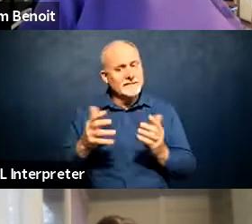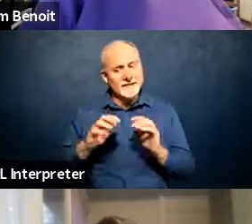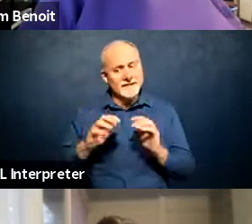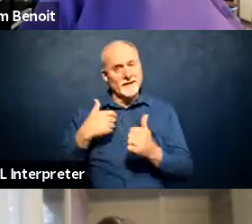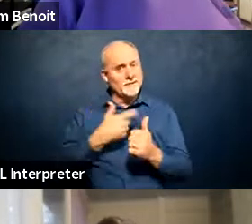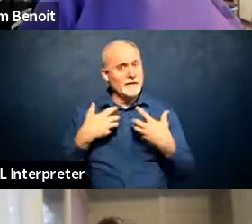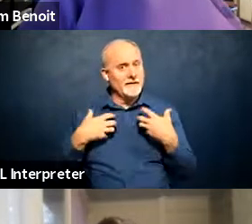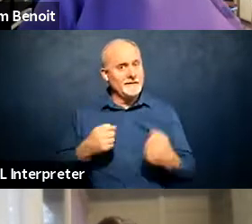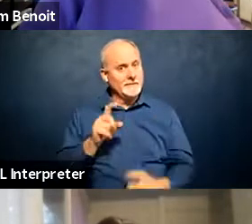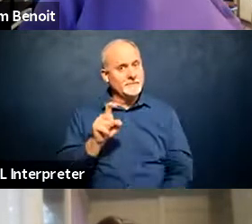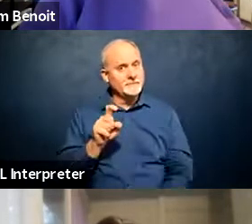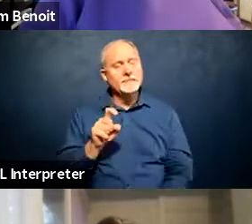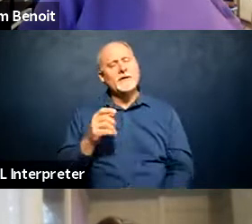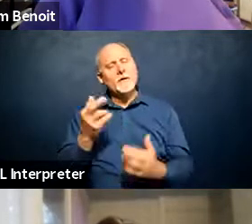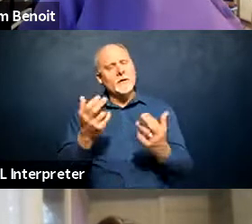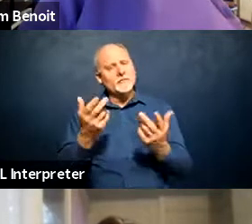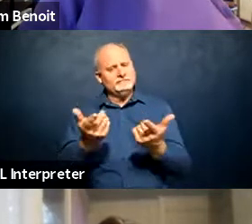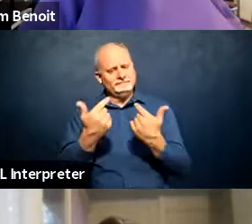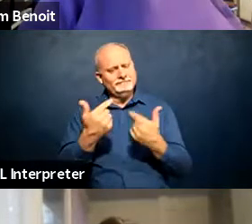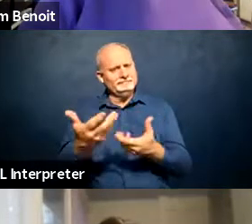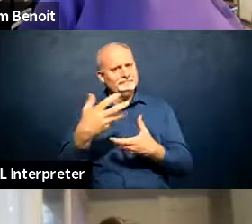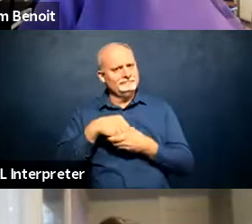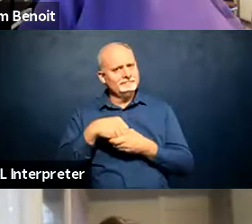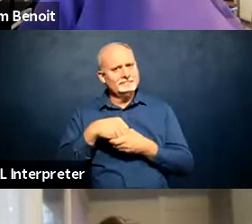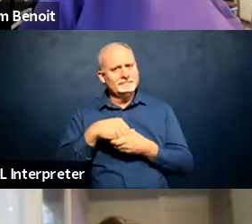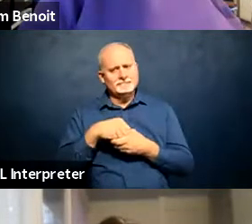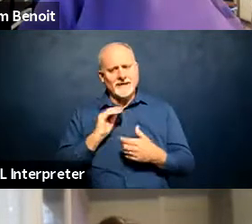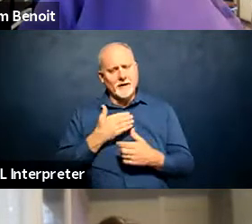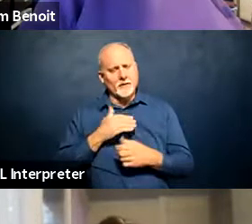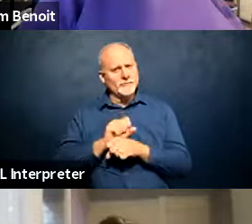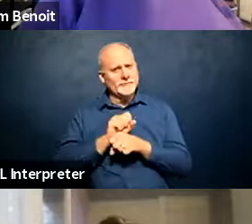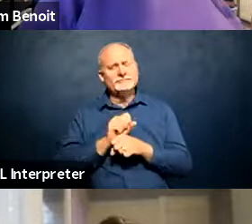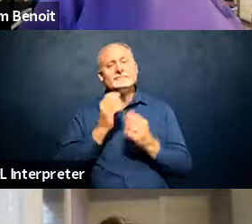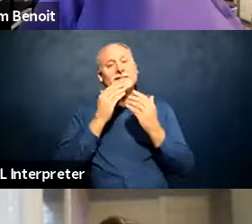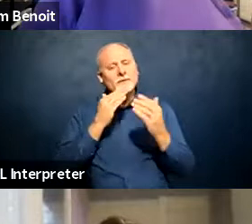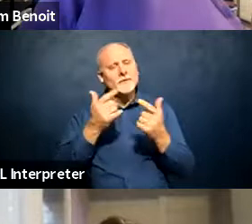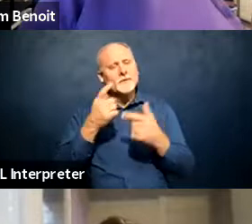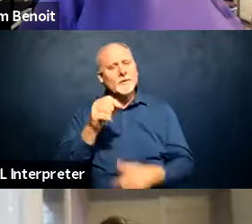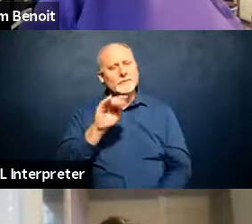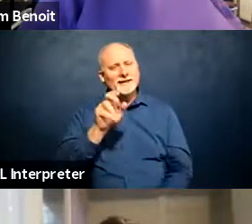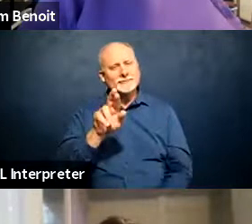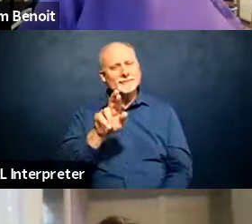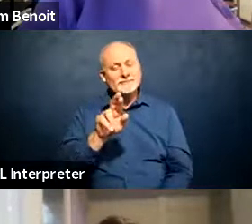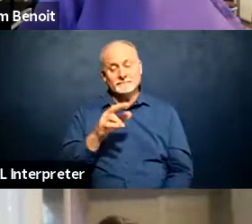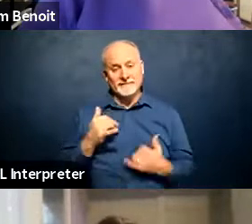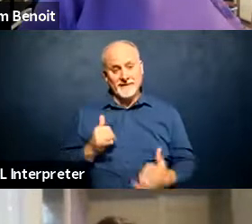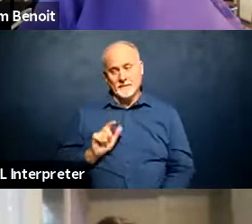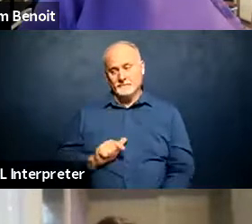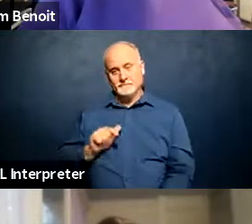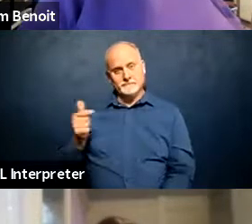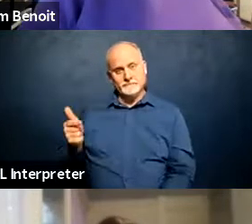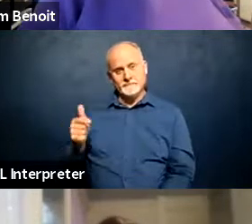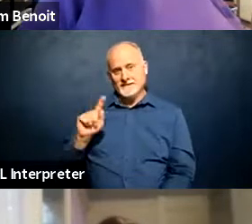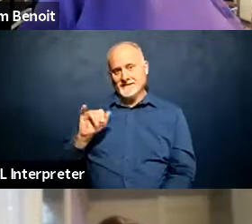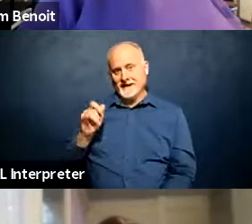heal? We hope you will join us in our many efforts. Thank you and go Blazers. But now turn the mic over to